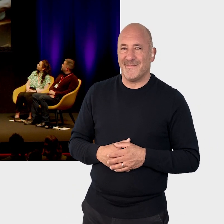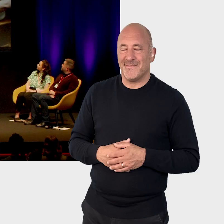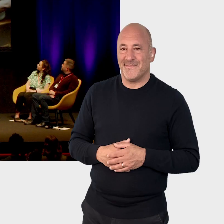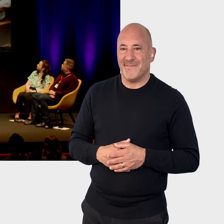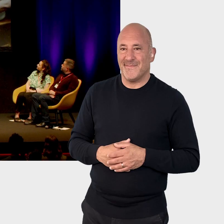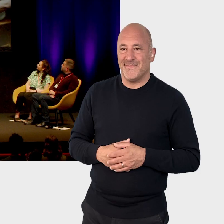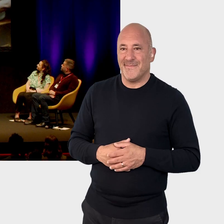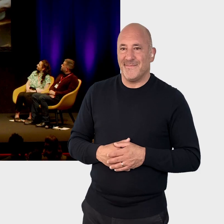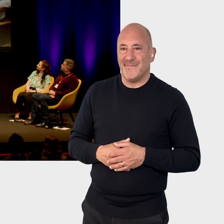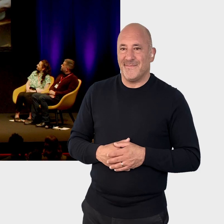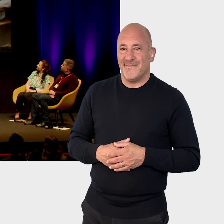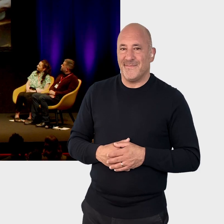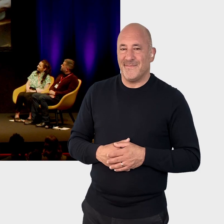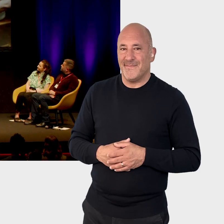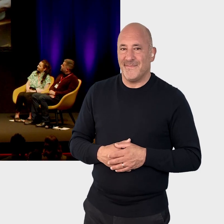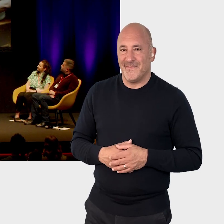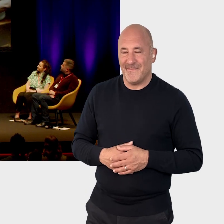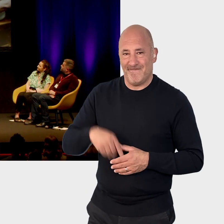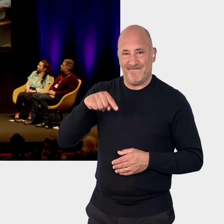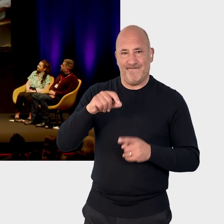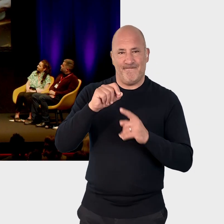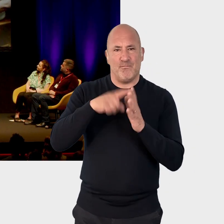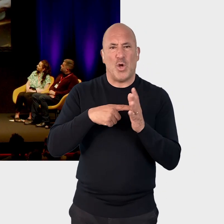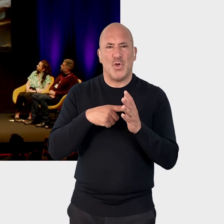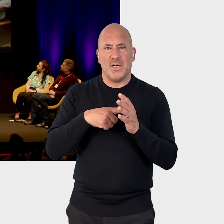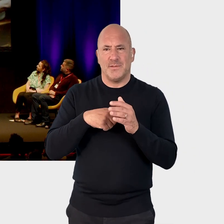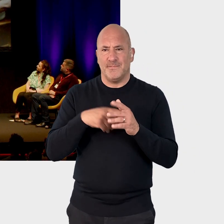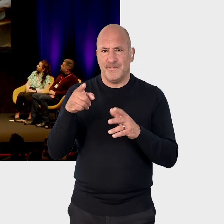I'm going to play this one. The team...